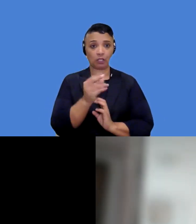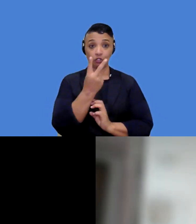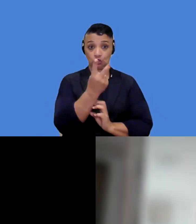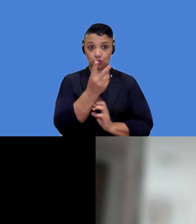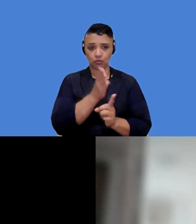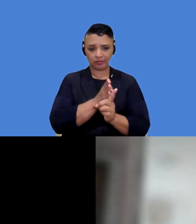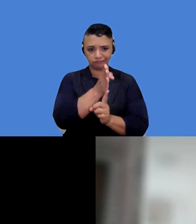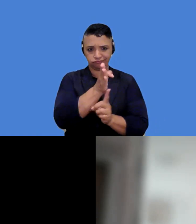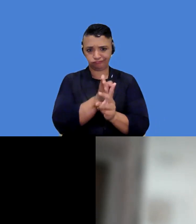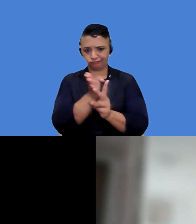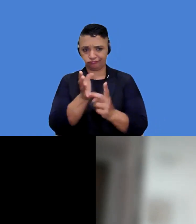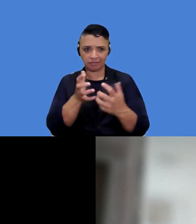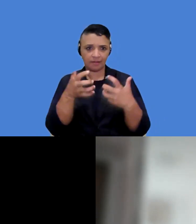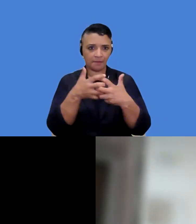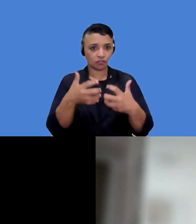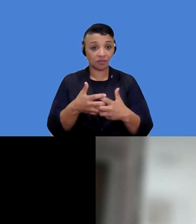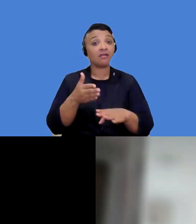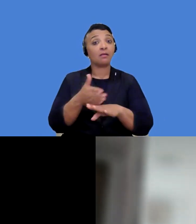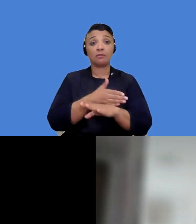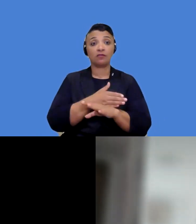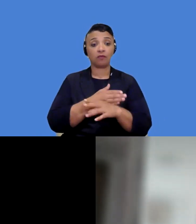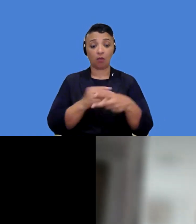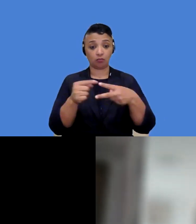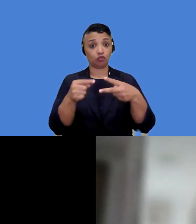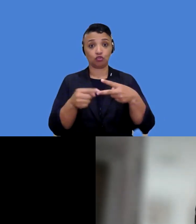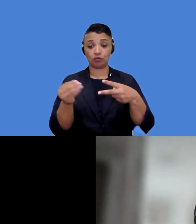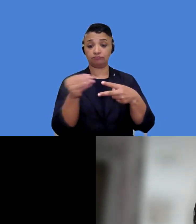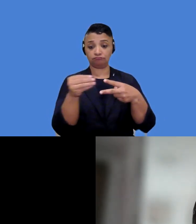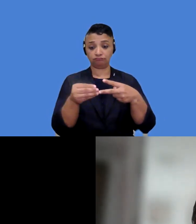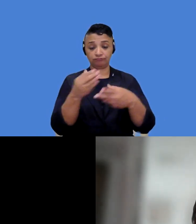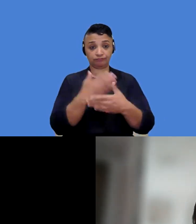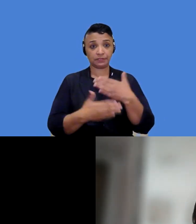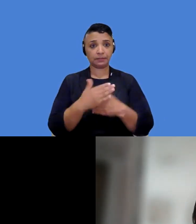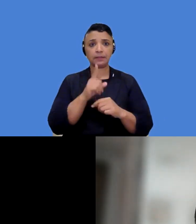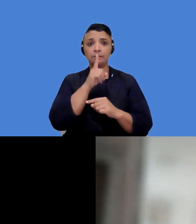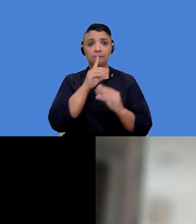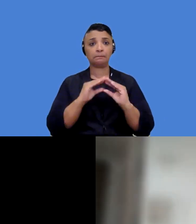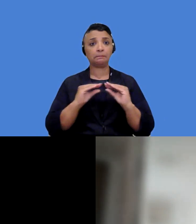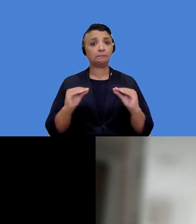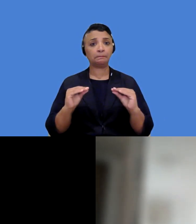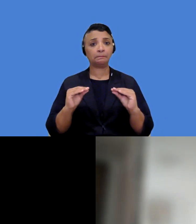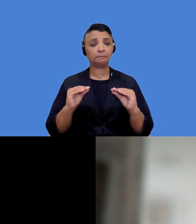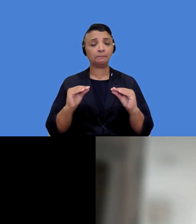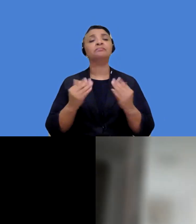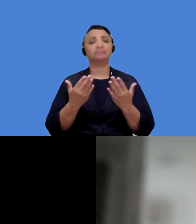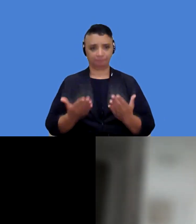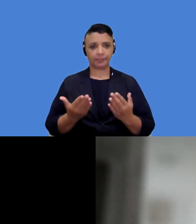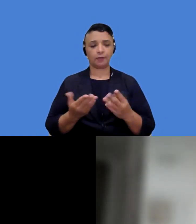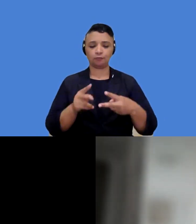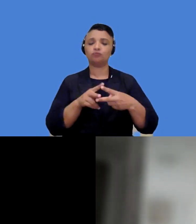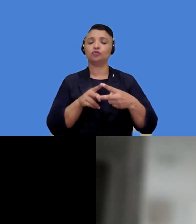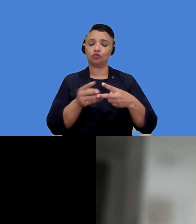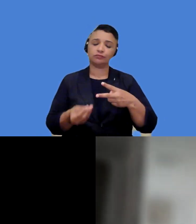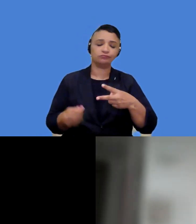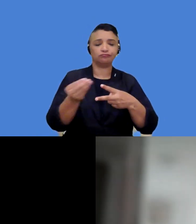areas that previously were not receiving enough attention, and